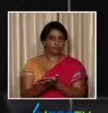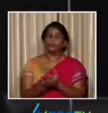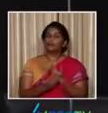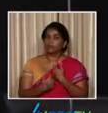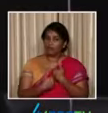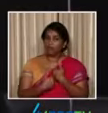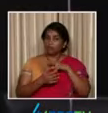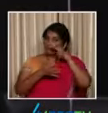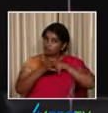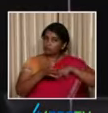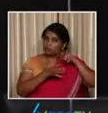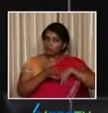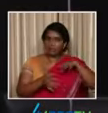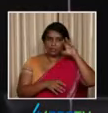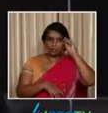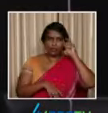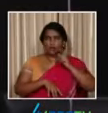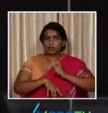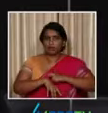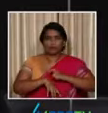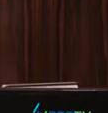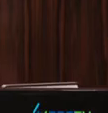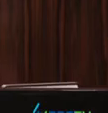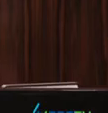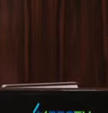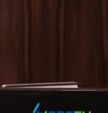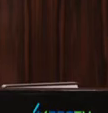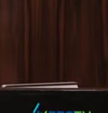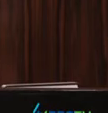and summon MPs due to the lack of quorum twice during the debate.